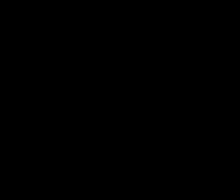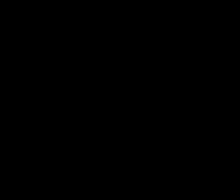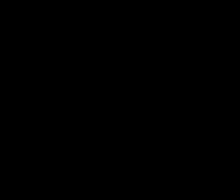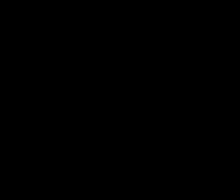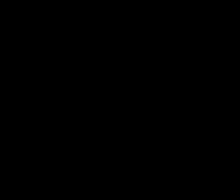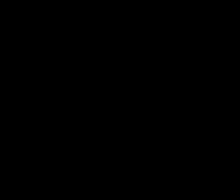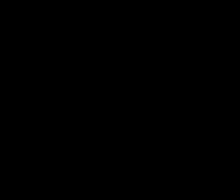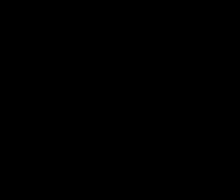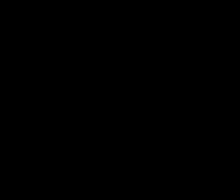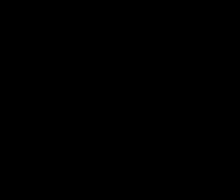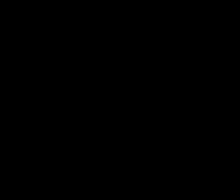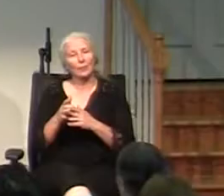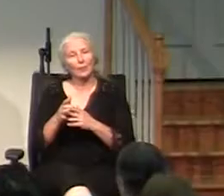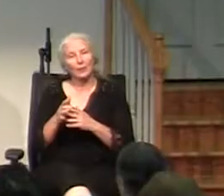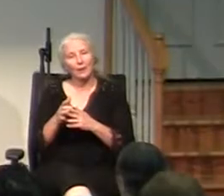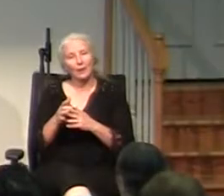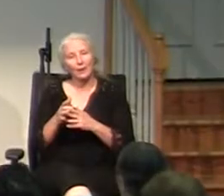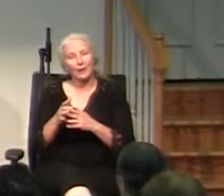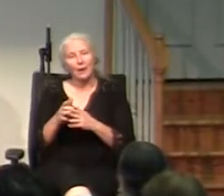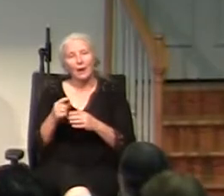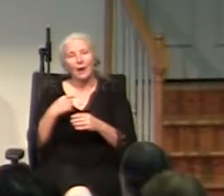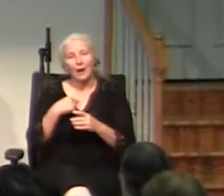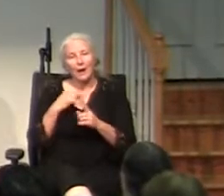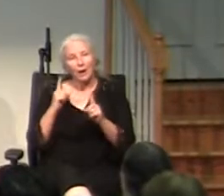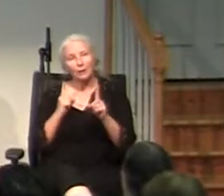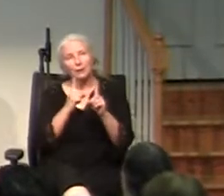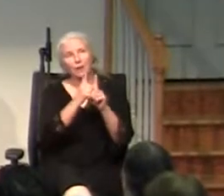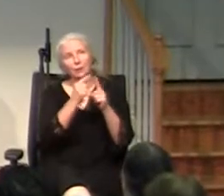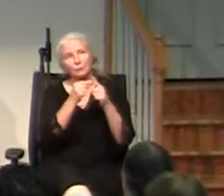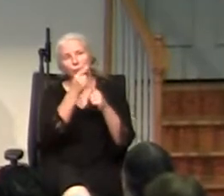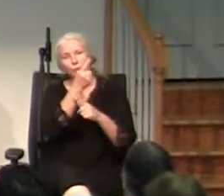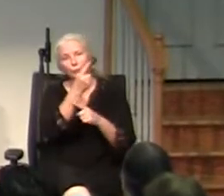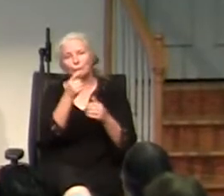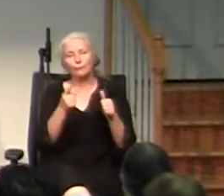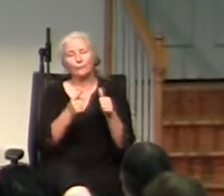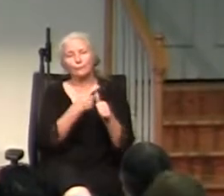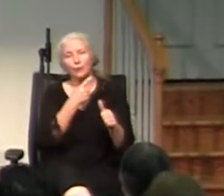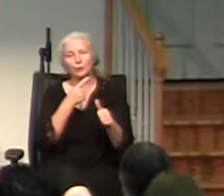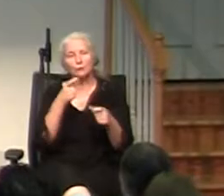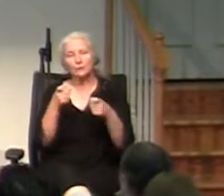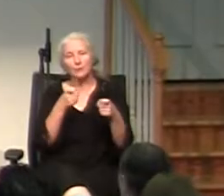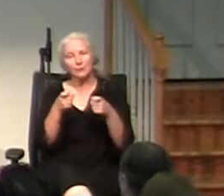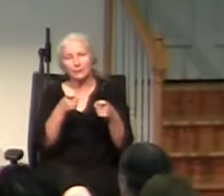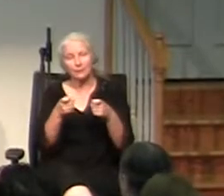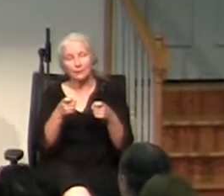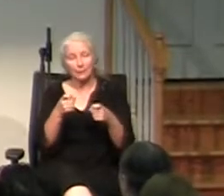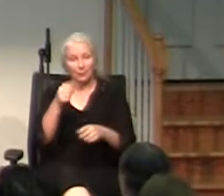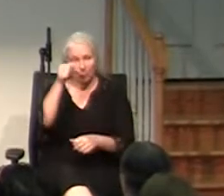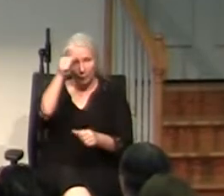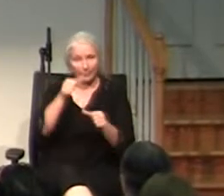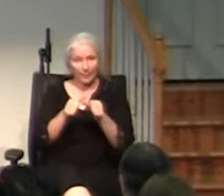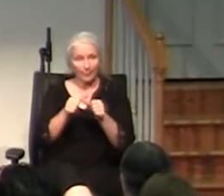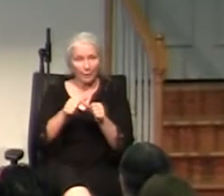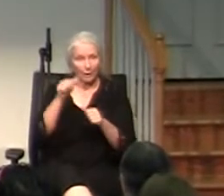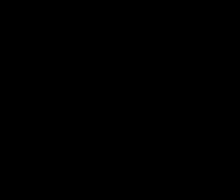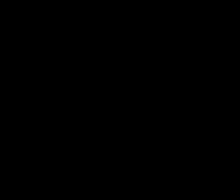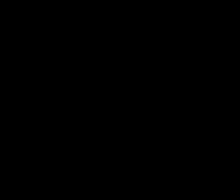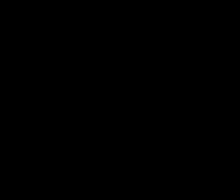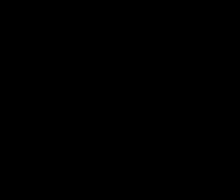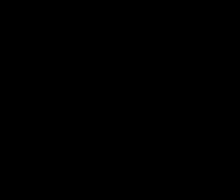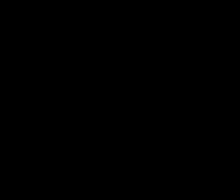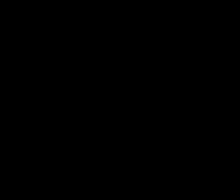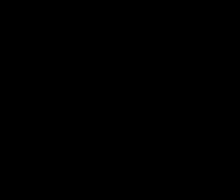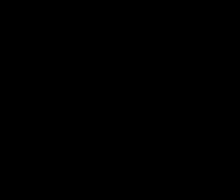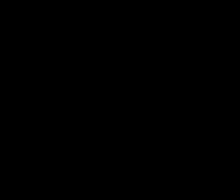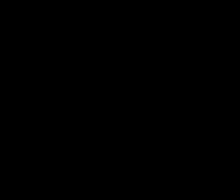it come, even the first dominion. That was the dominion that Adam gave up when he sinned. So Jesus